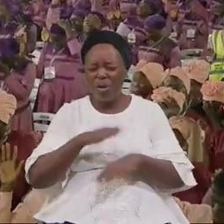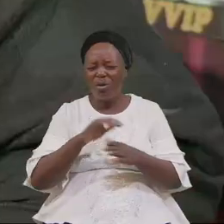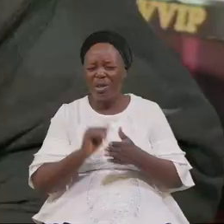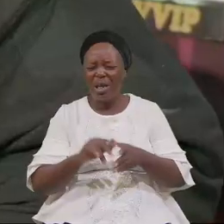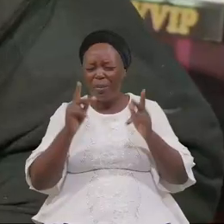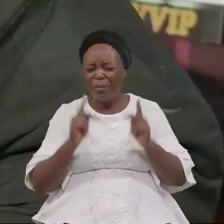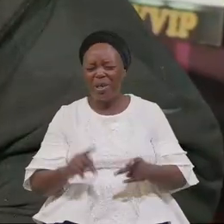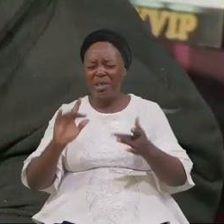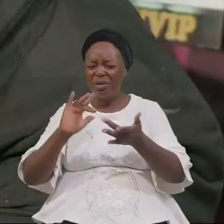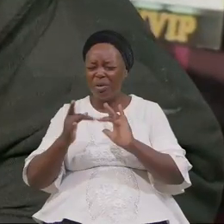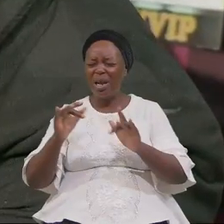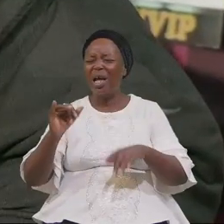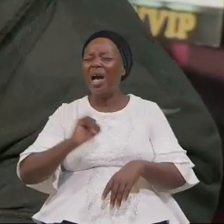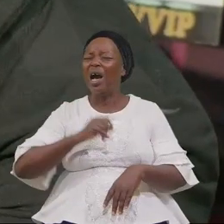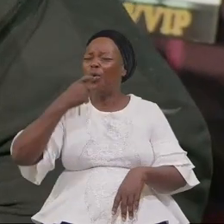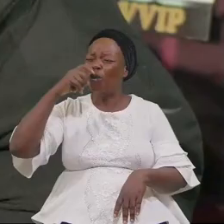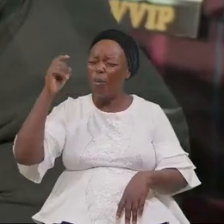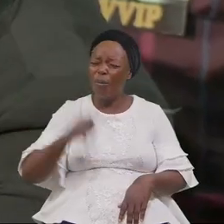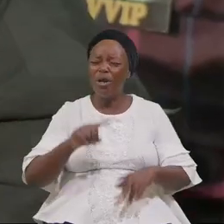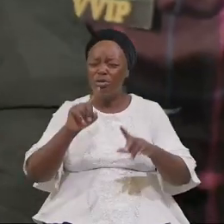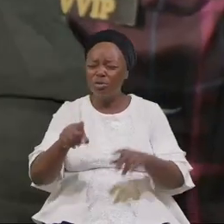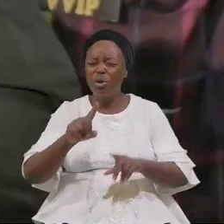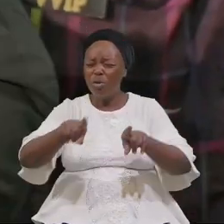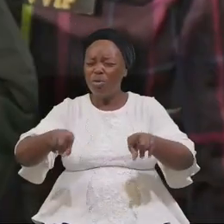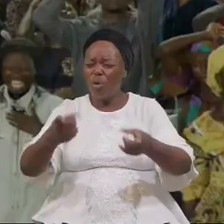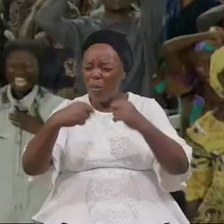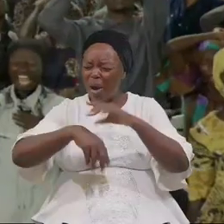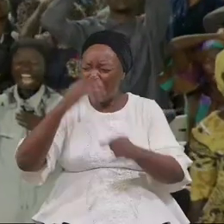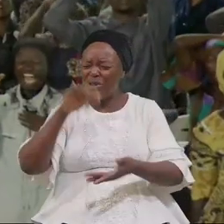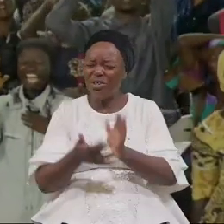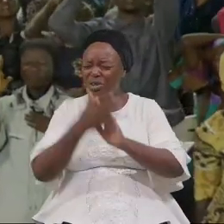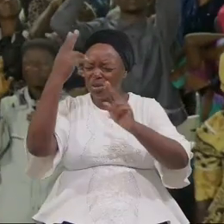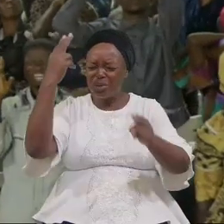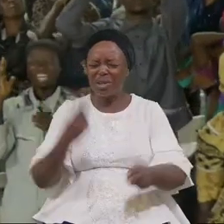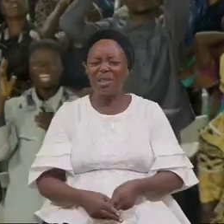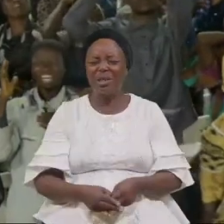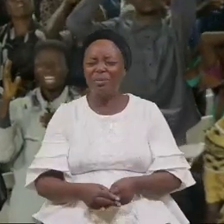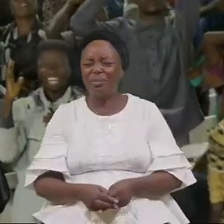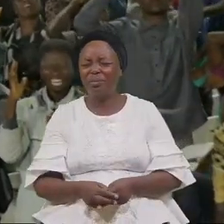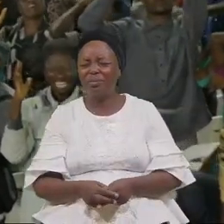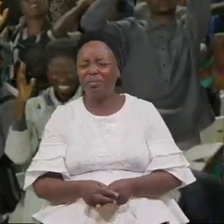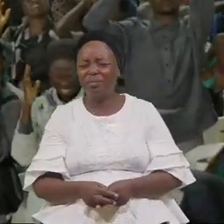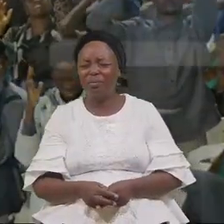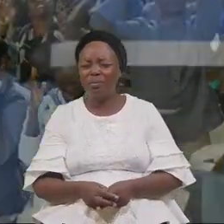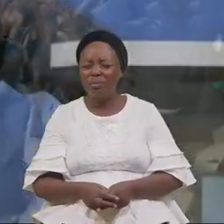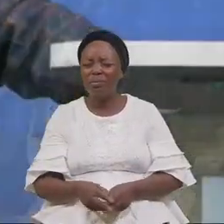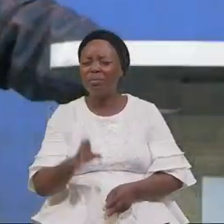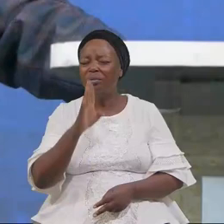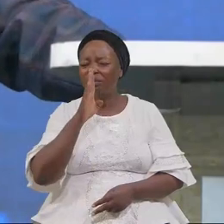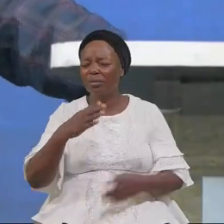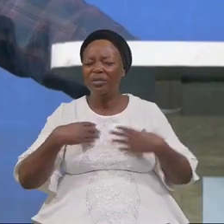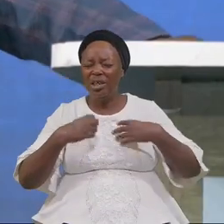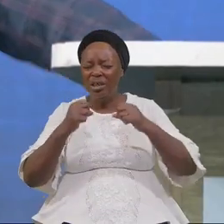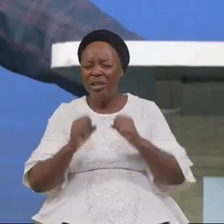online, I command you, come out in Jesus' name. Be healed